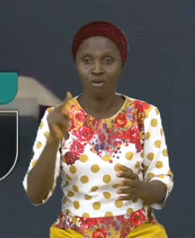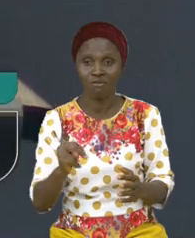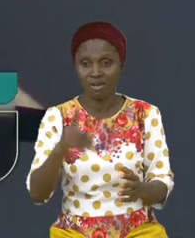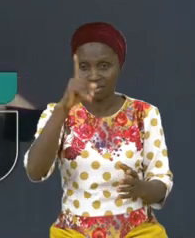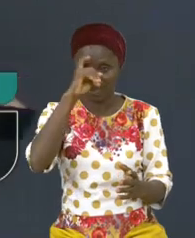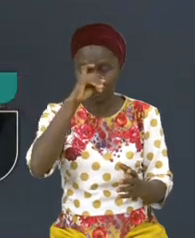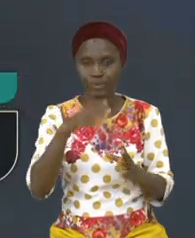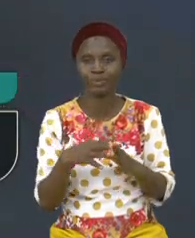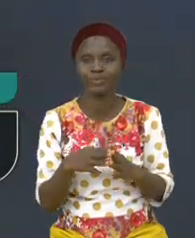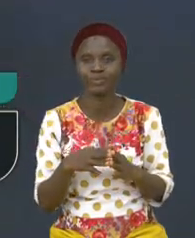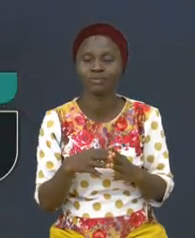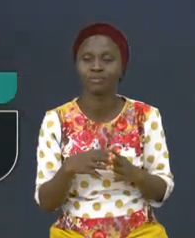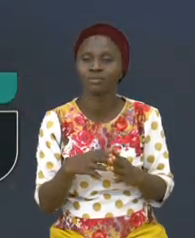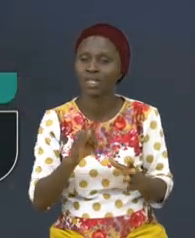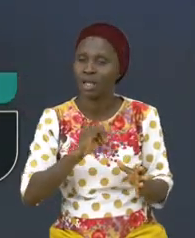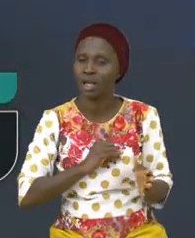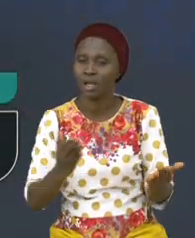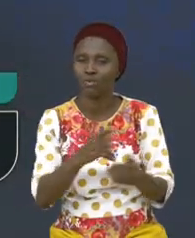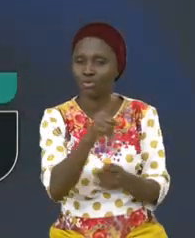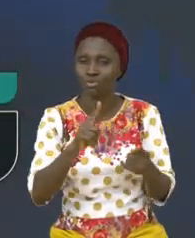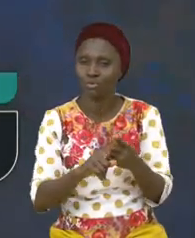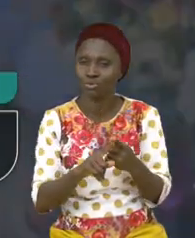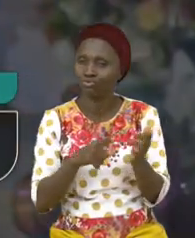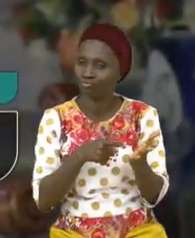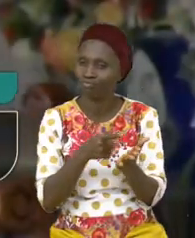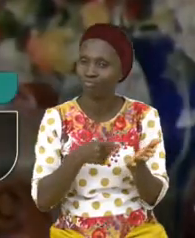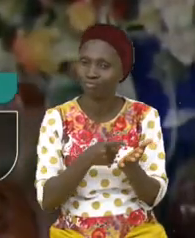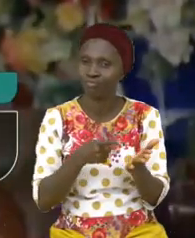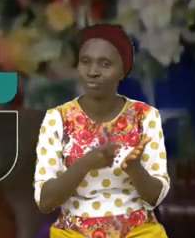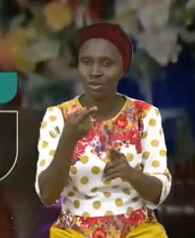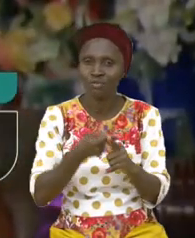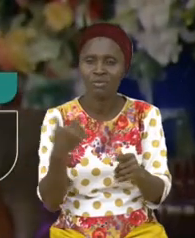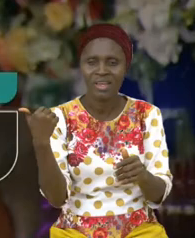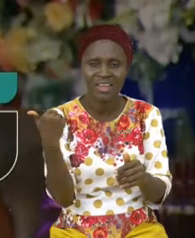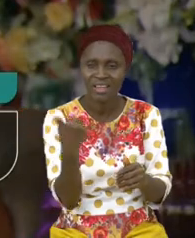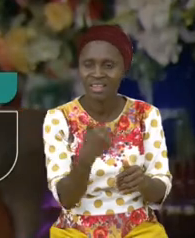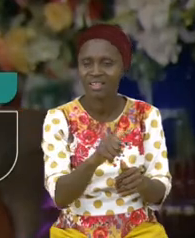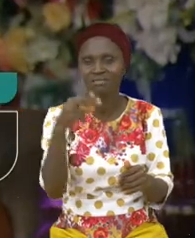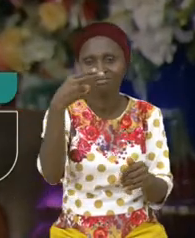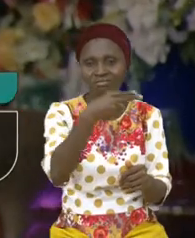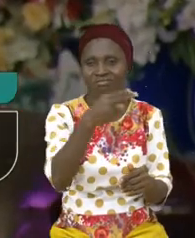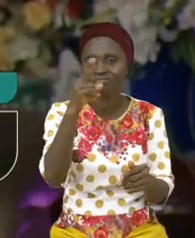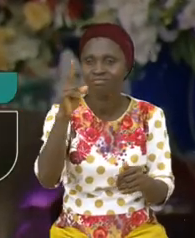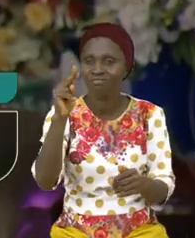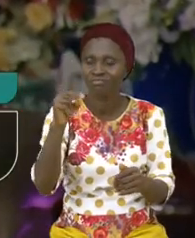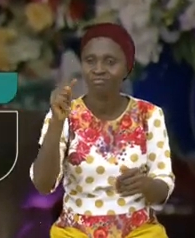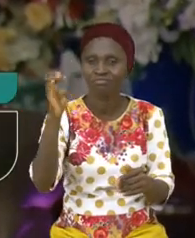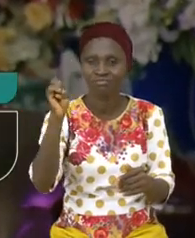eagle. I want you to check up from any hunter. They will not